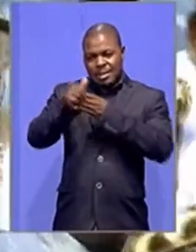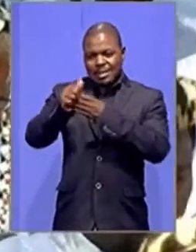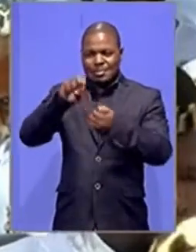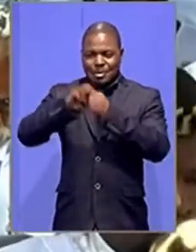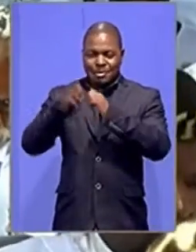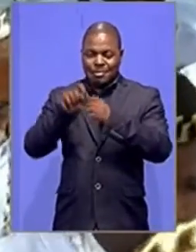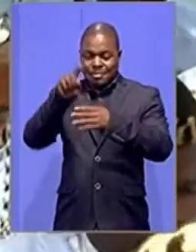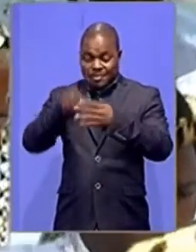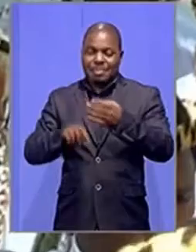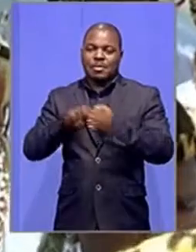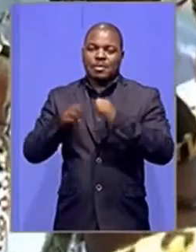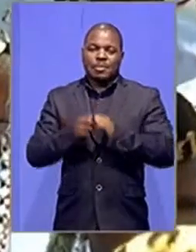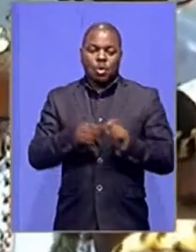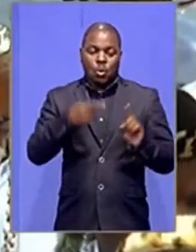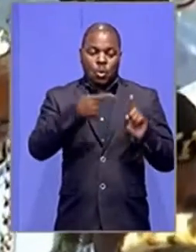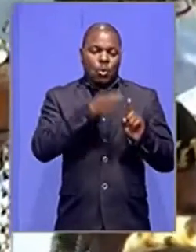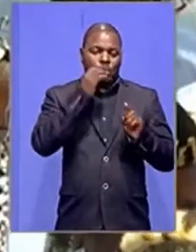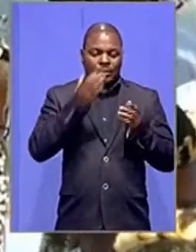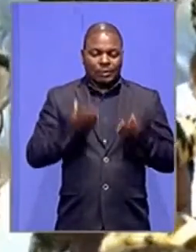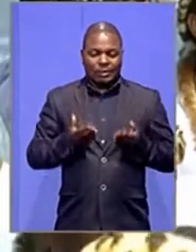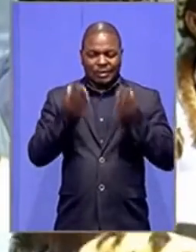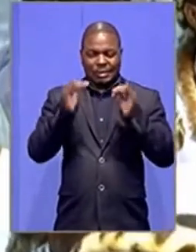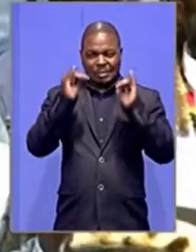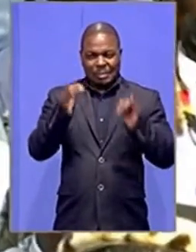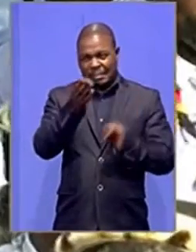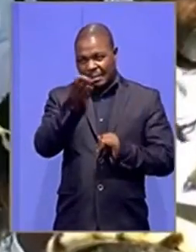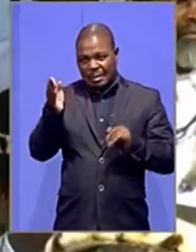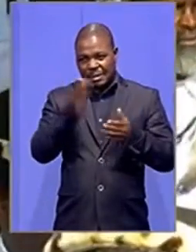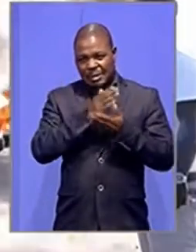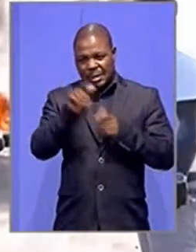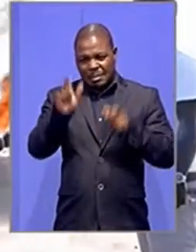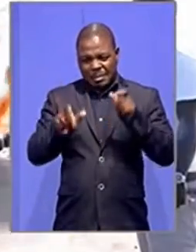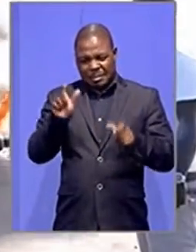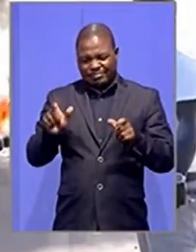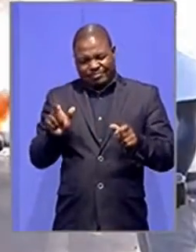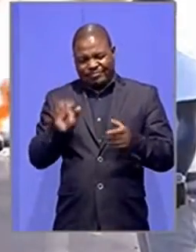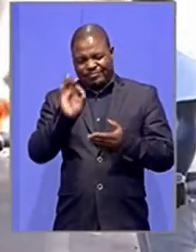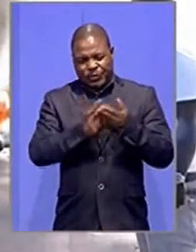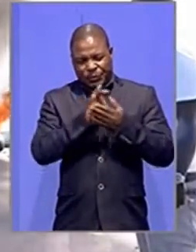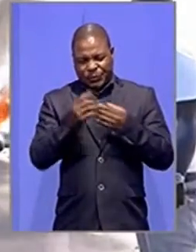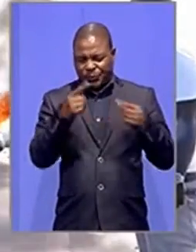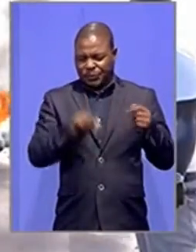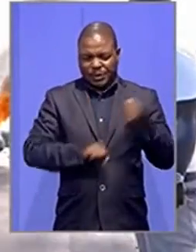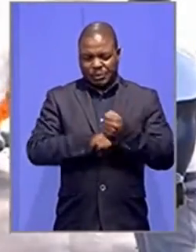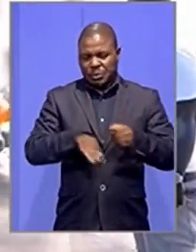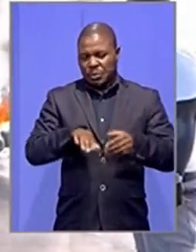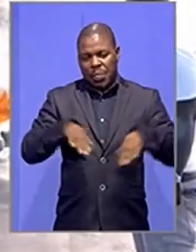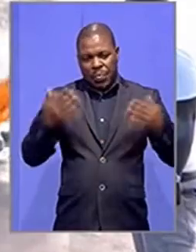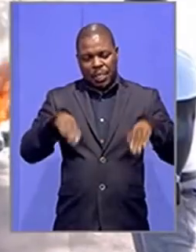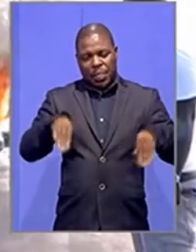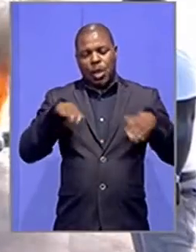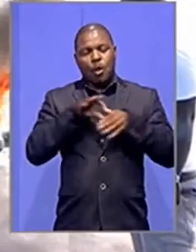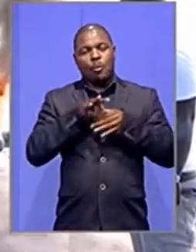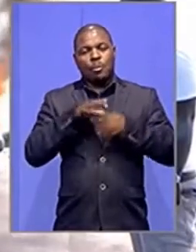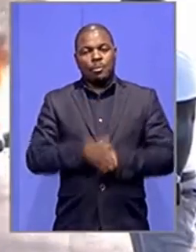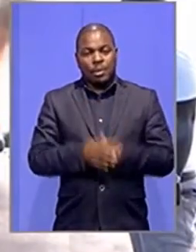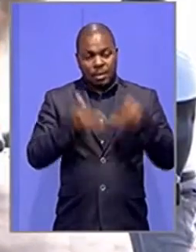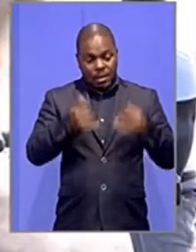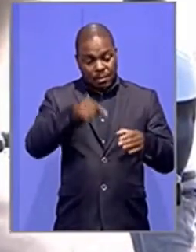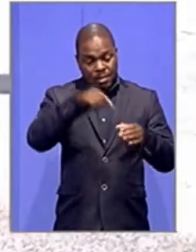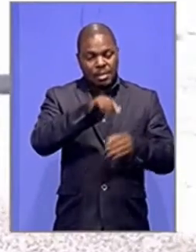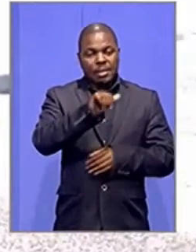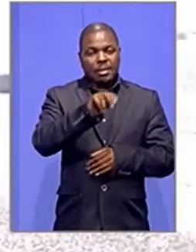hore mathata a phano e fokola ditshebeletso a entse hore batshehetsi ba mokga ba itulele malapeng ba se vouti. Jwale ANC e batla ho lokisa mathata